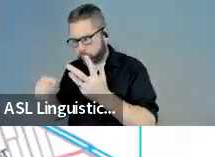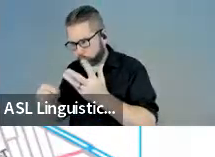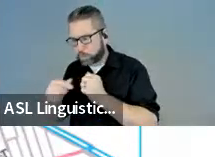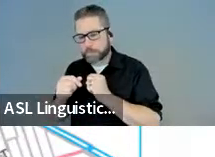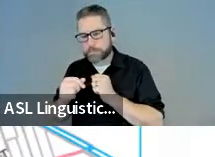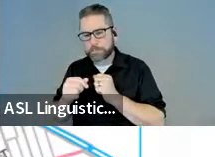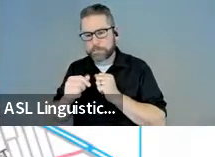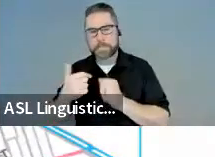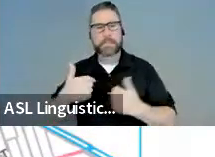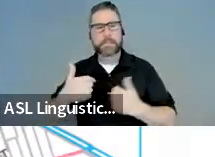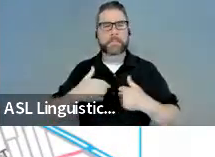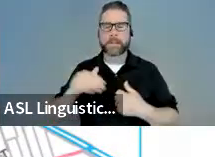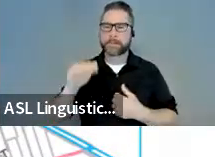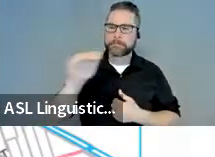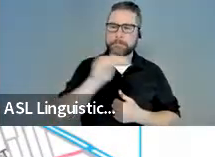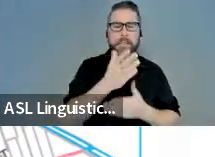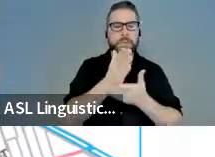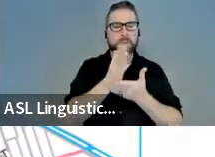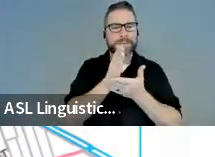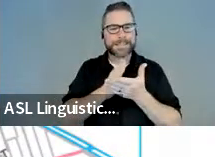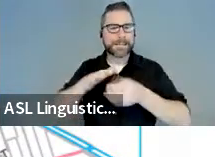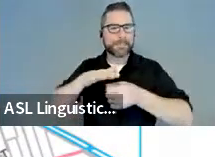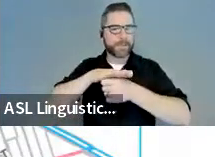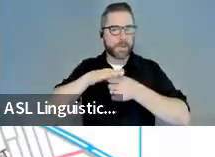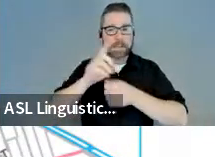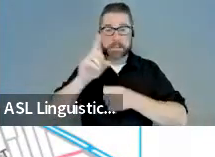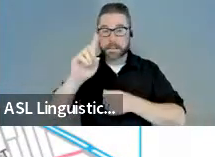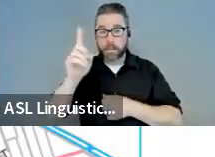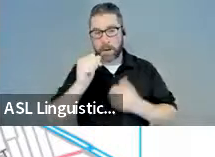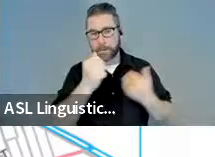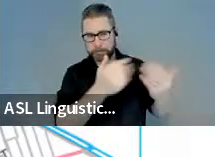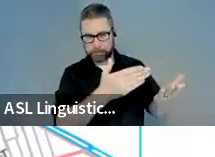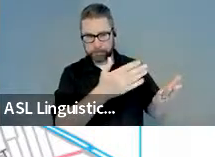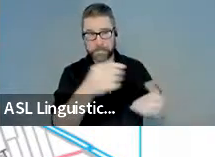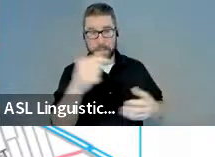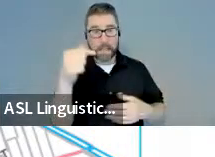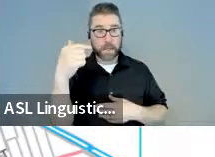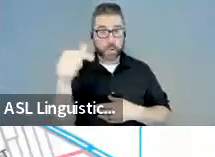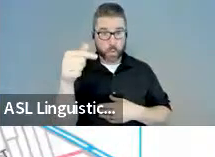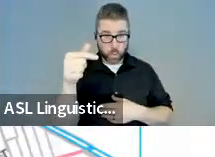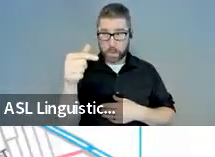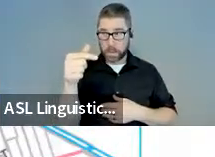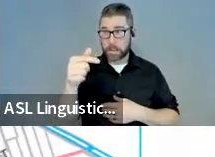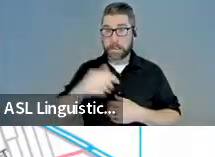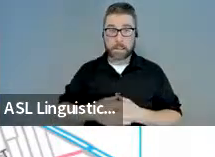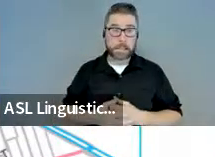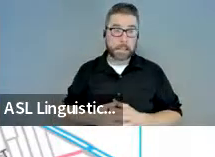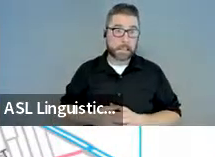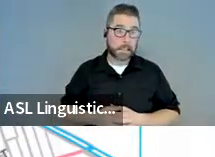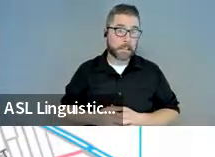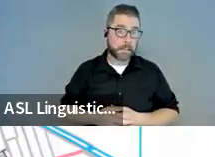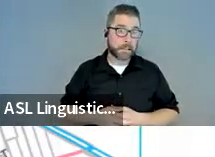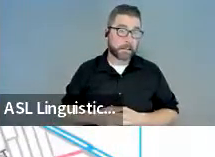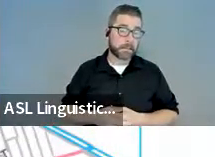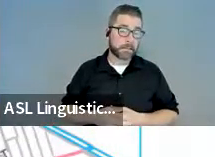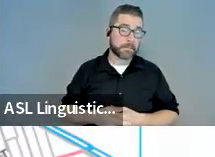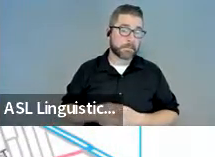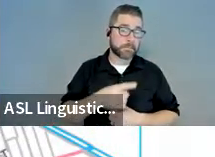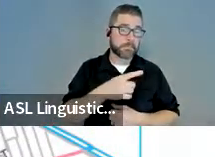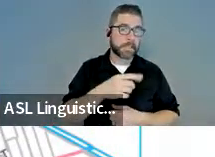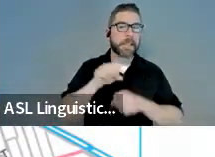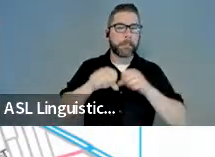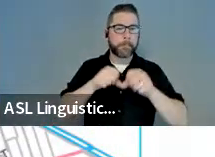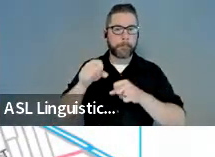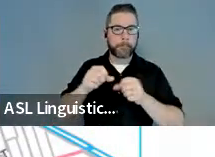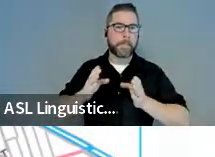you where some of the locations will be. That green part is where the bike lanes are supposed to be. And we